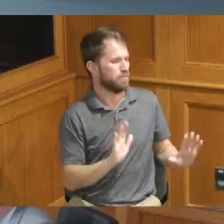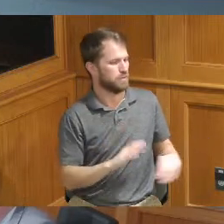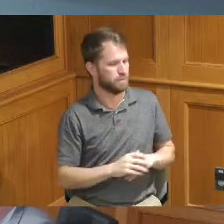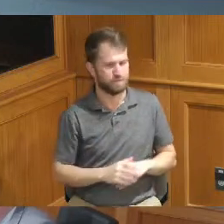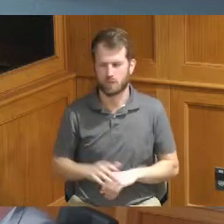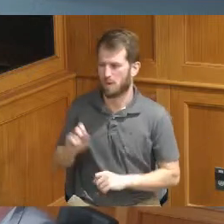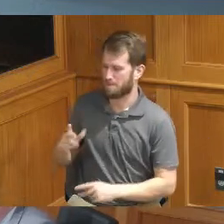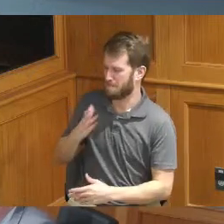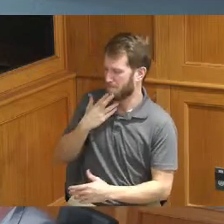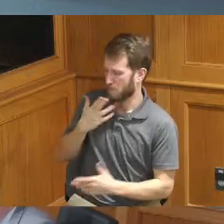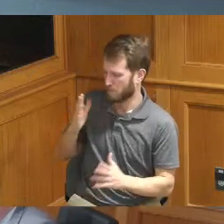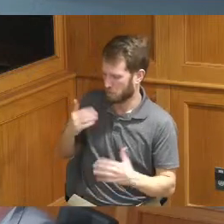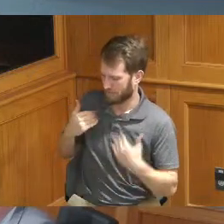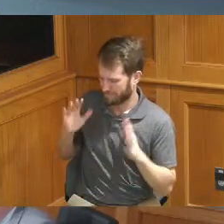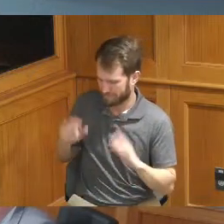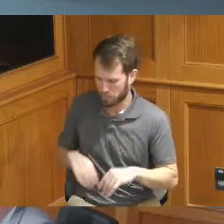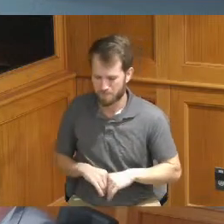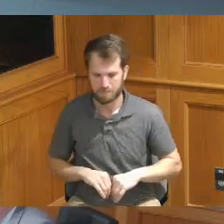you. That's all I have.